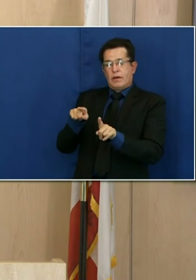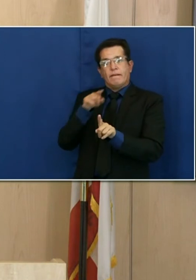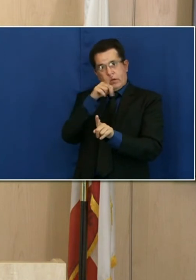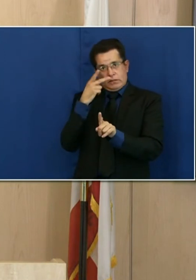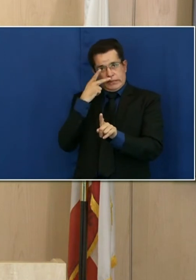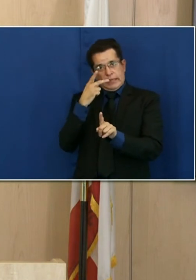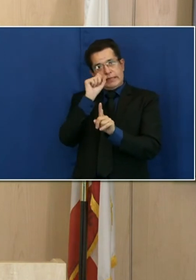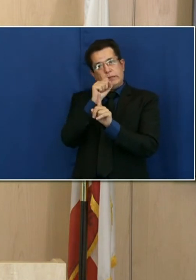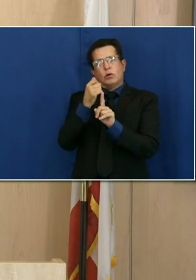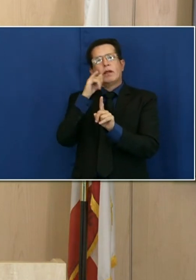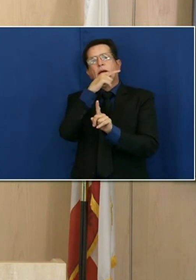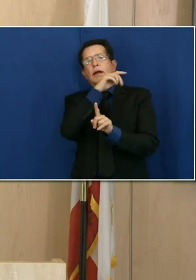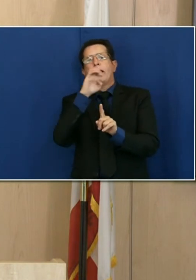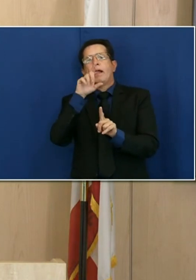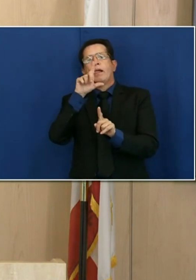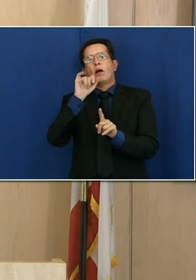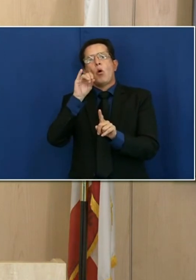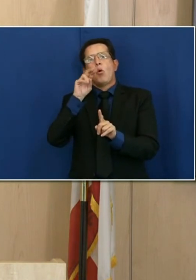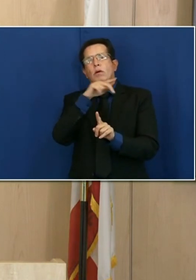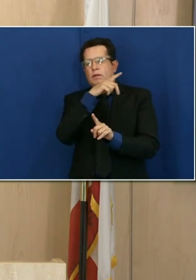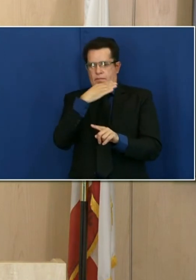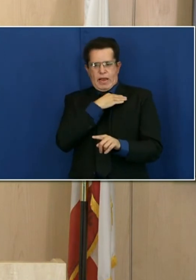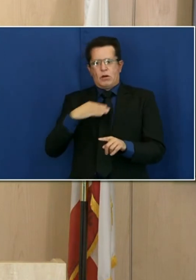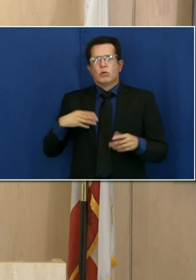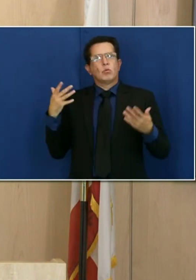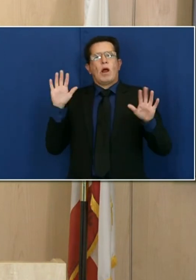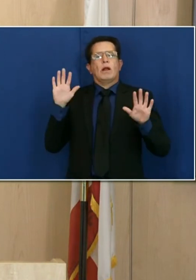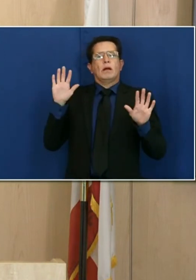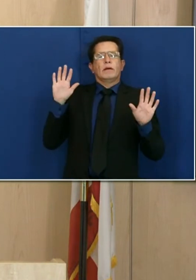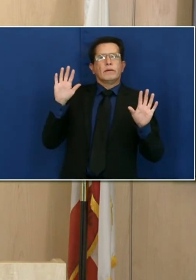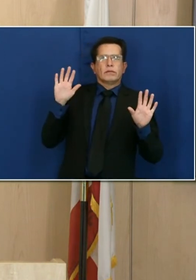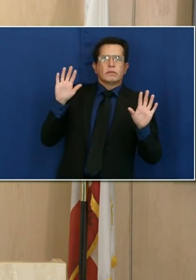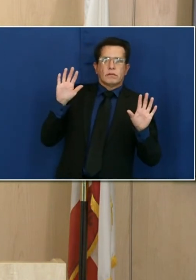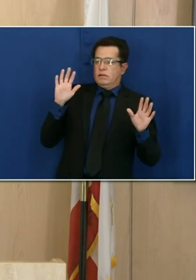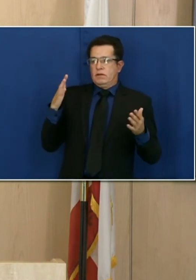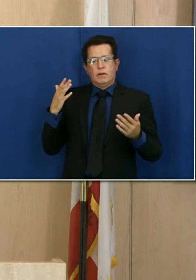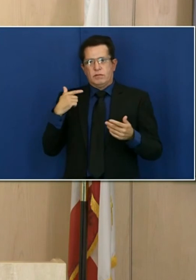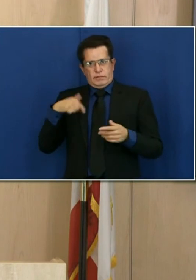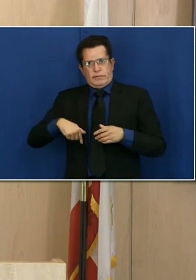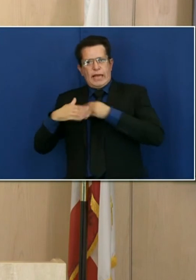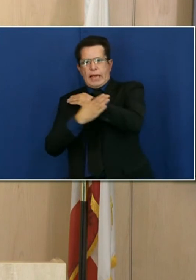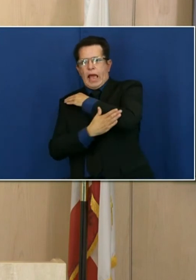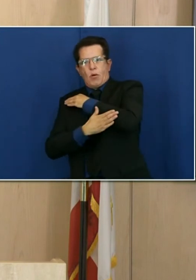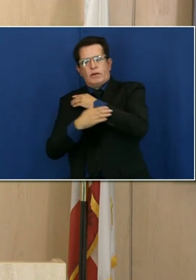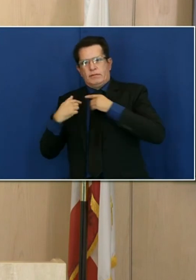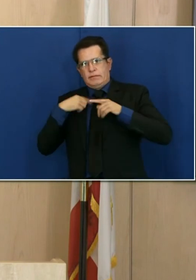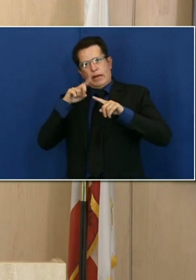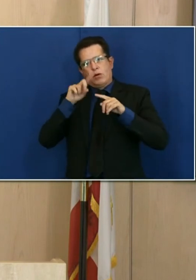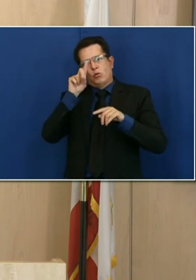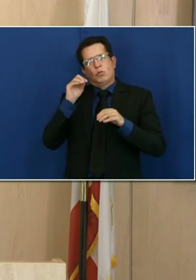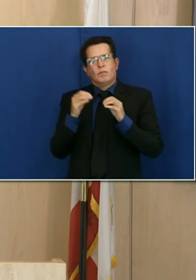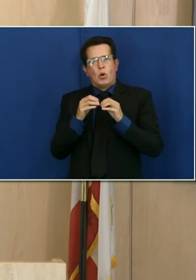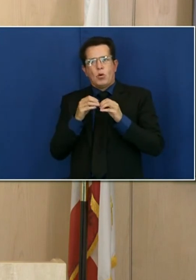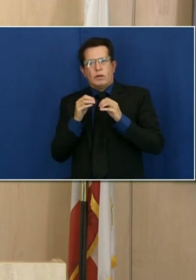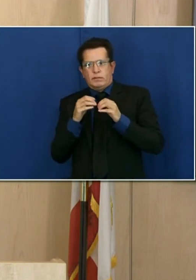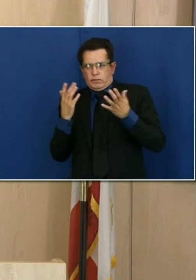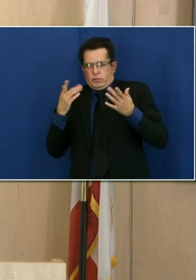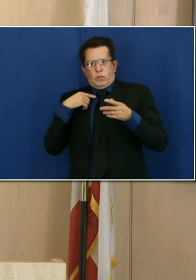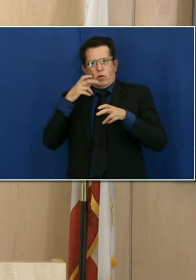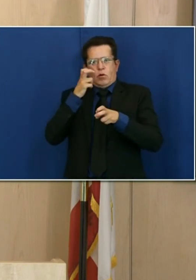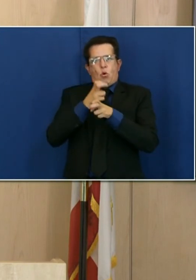a situation like El Cajon where the mayor says we're just not going to do it, well, there's very little as a county that we can do beyond the things that are within